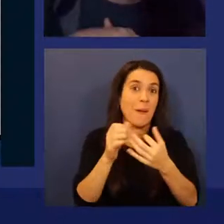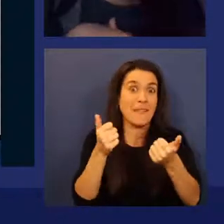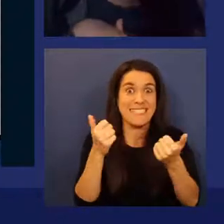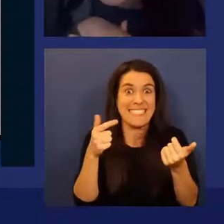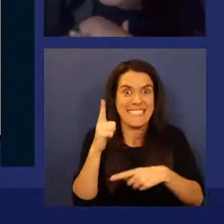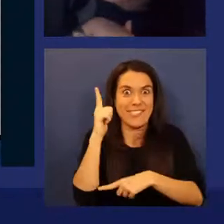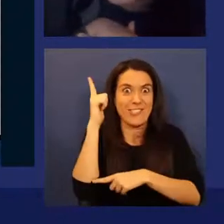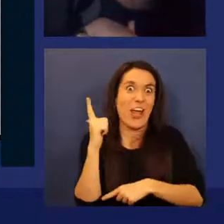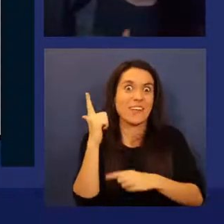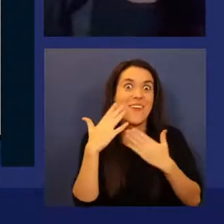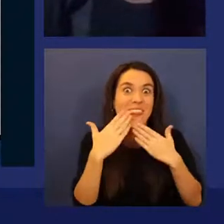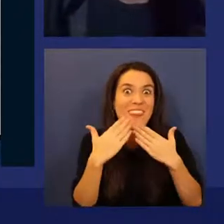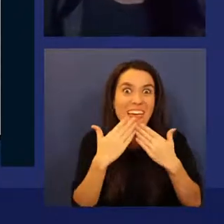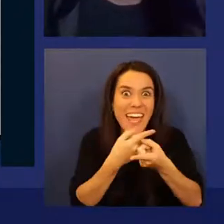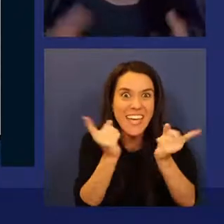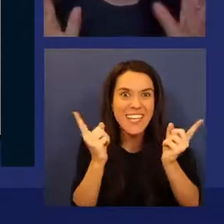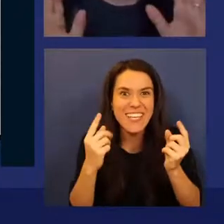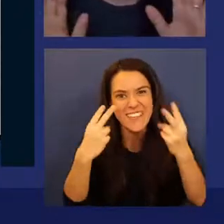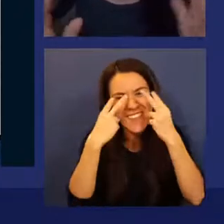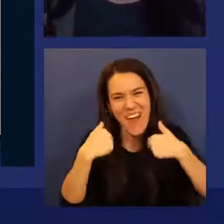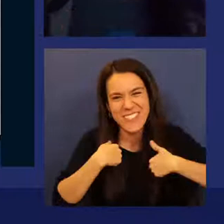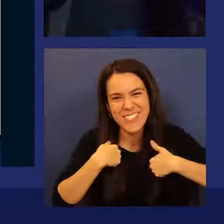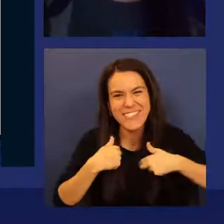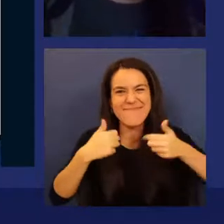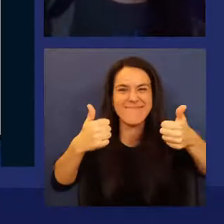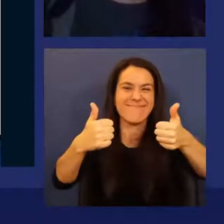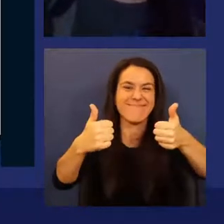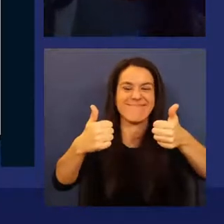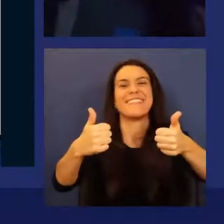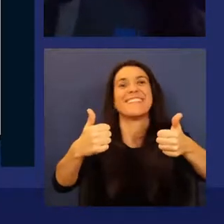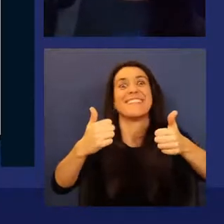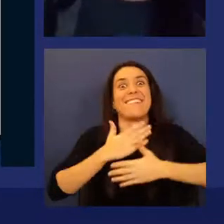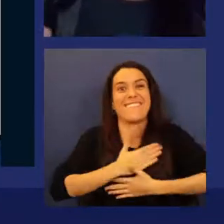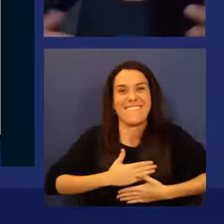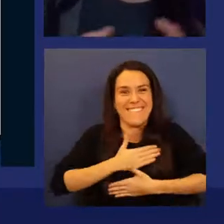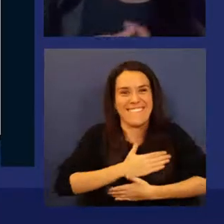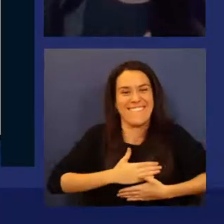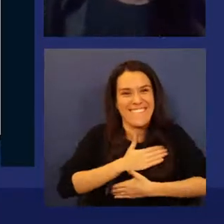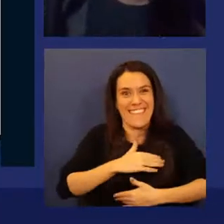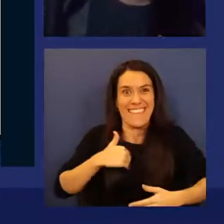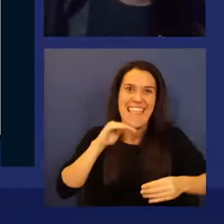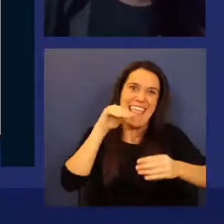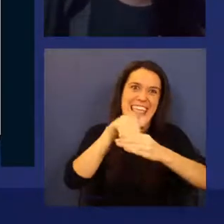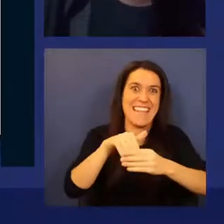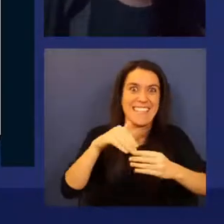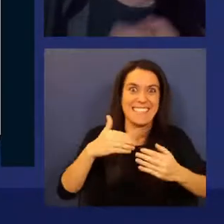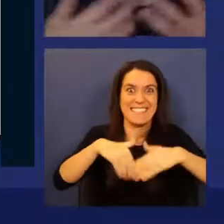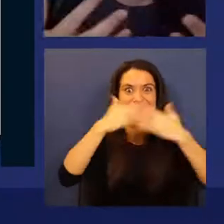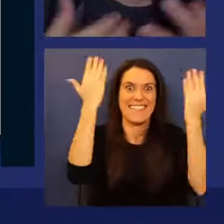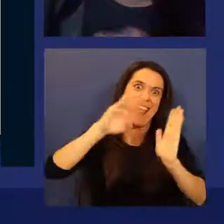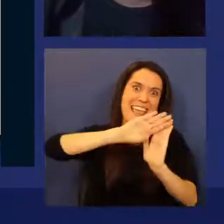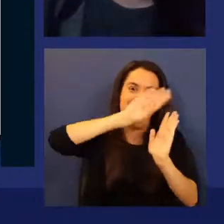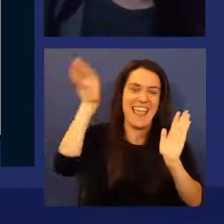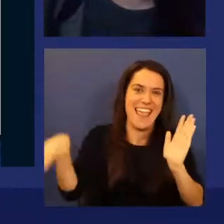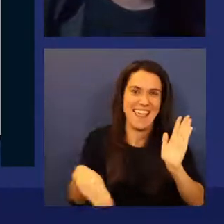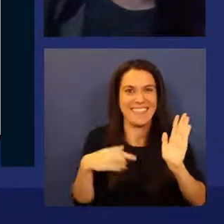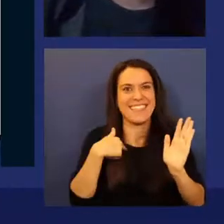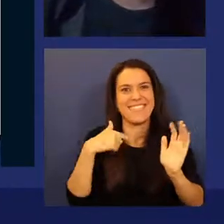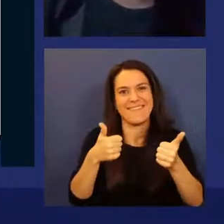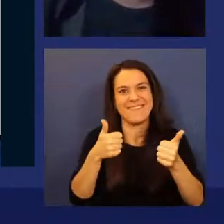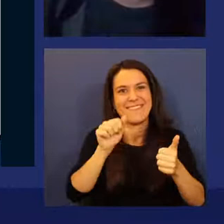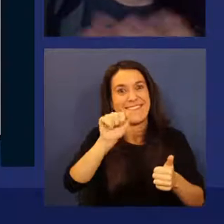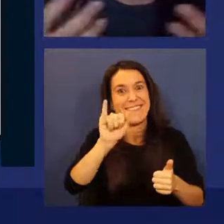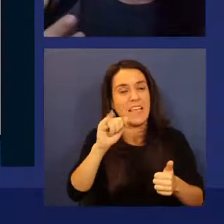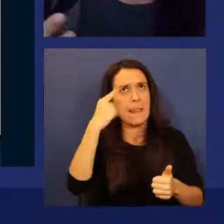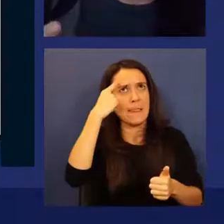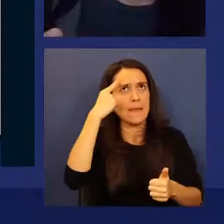So thank you so much for having me. It has been amazing to be part of this full day, and just think ethics,